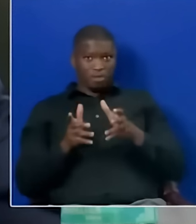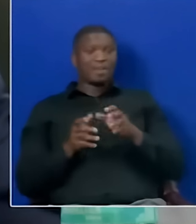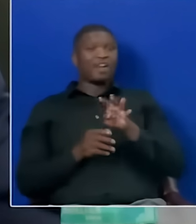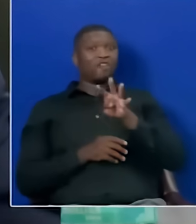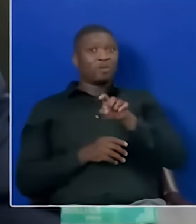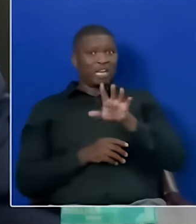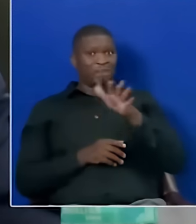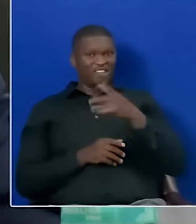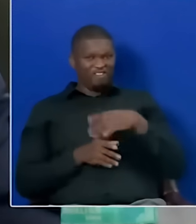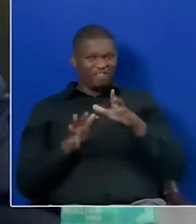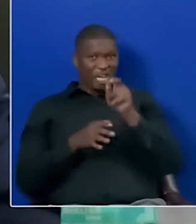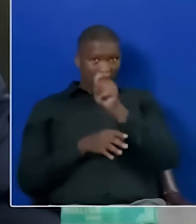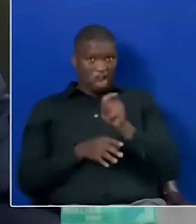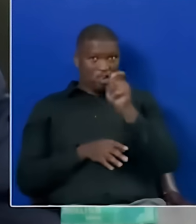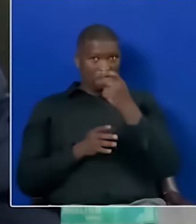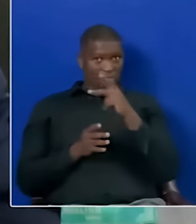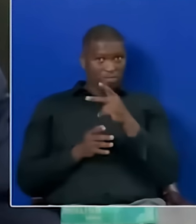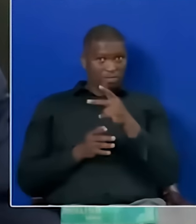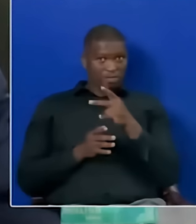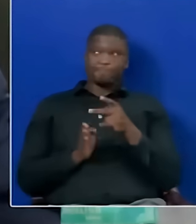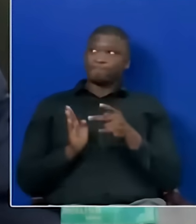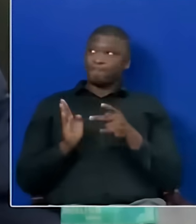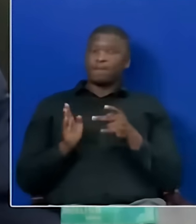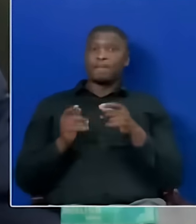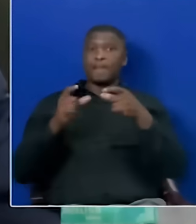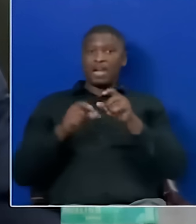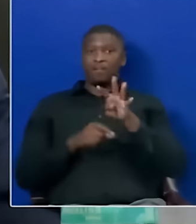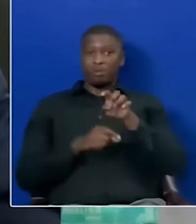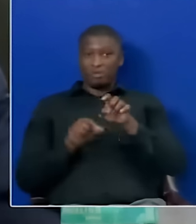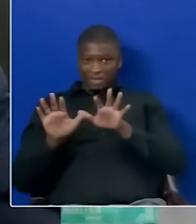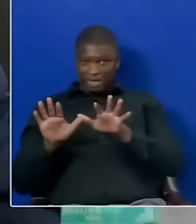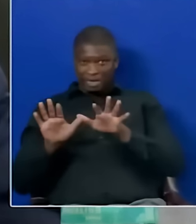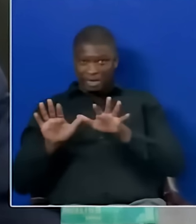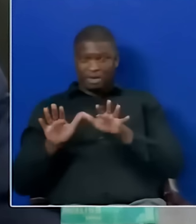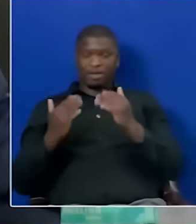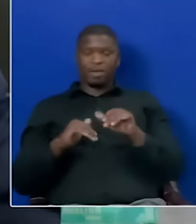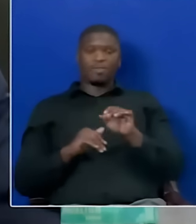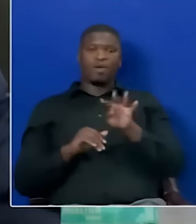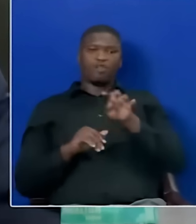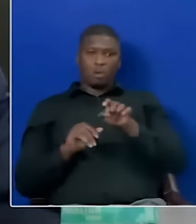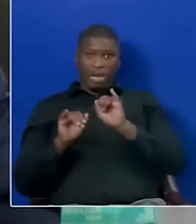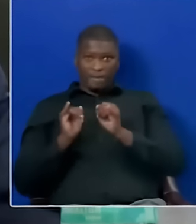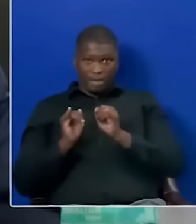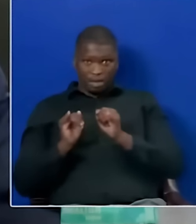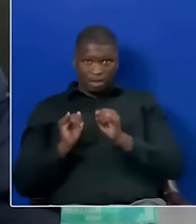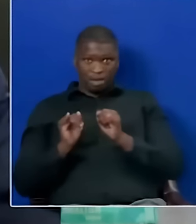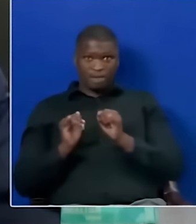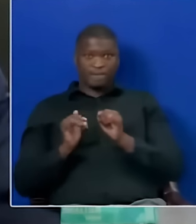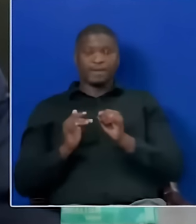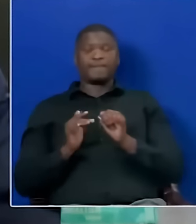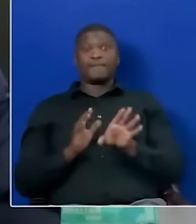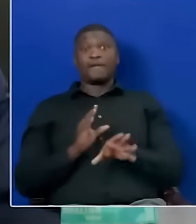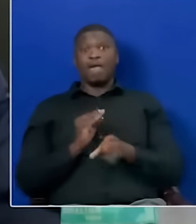that. Paragraph 4.10, paragraph 4.11, and tests mentioned